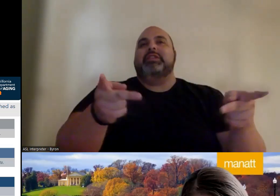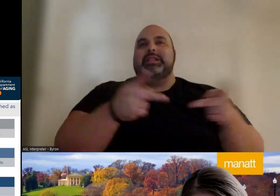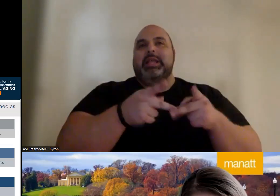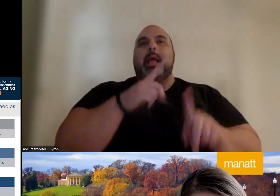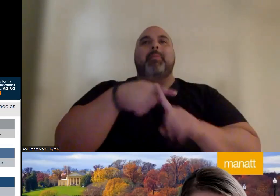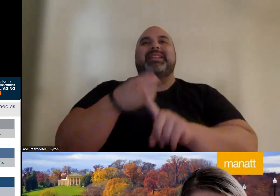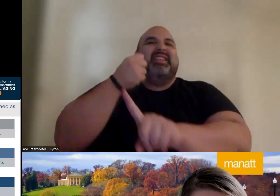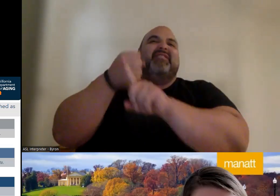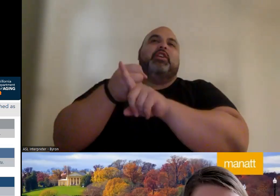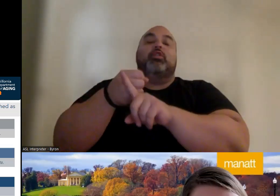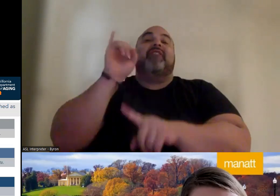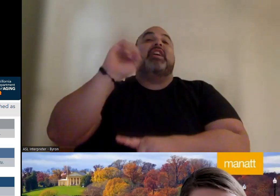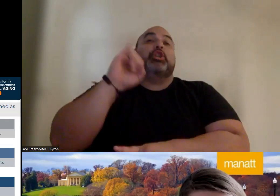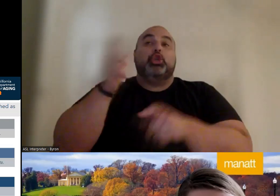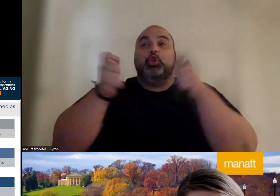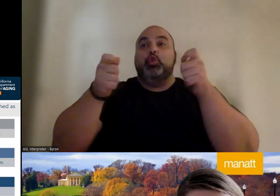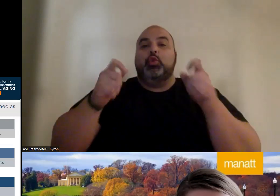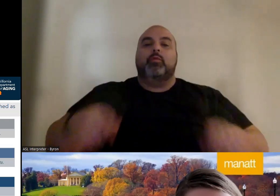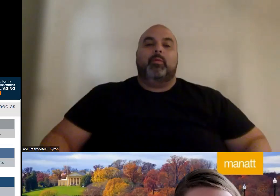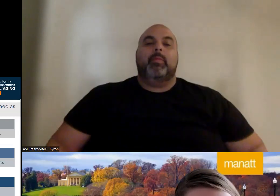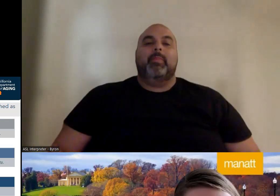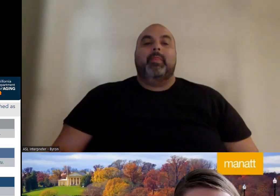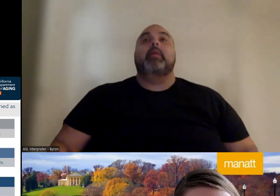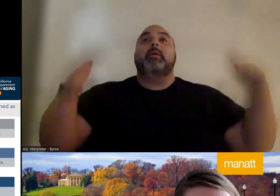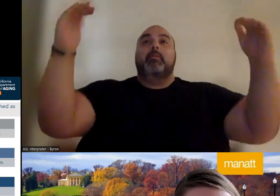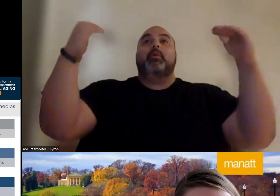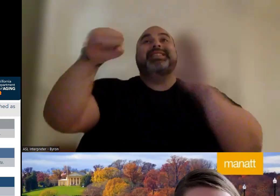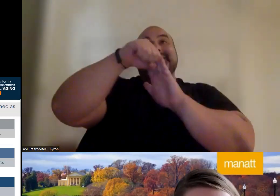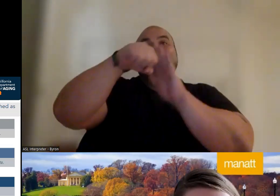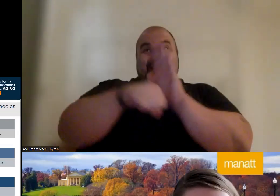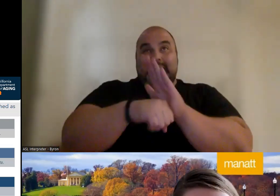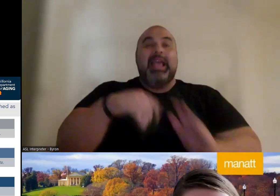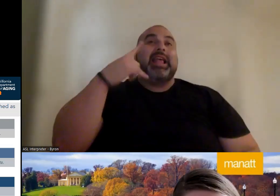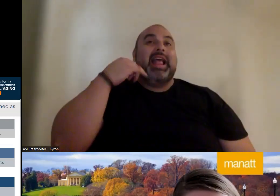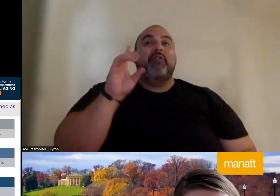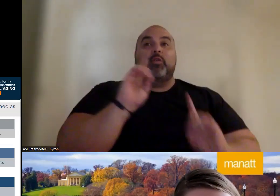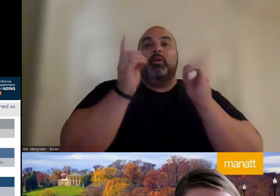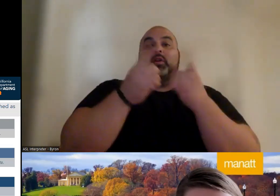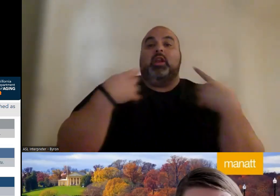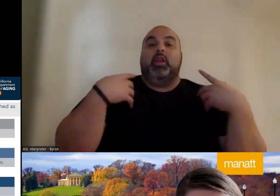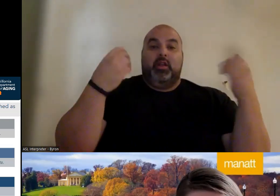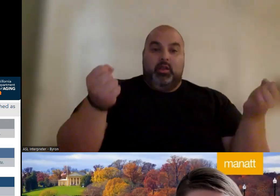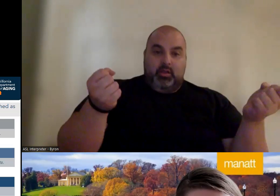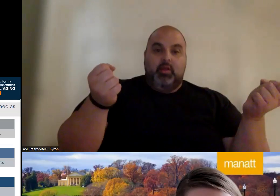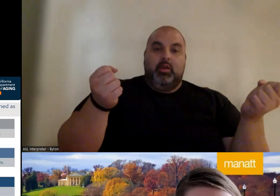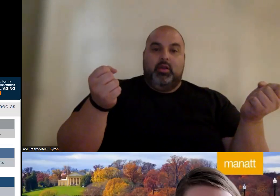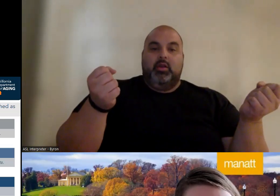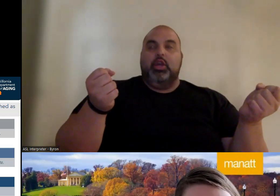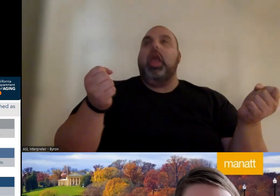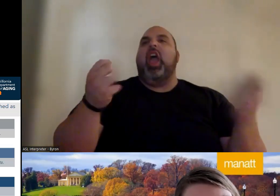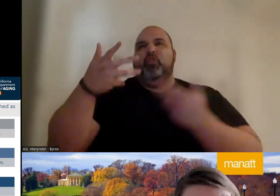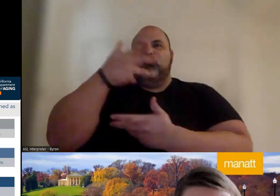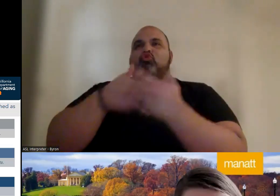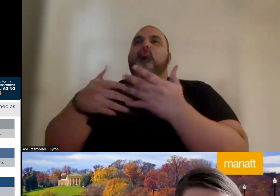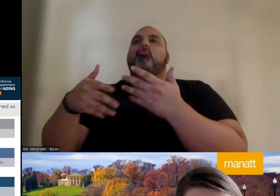control measures. At the state level, the California Department of Health and California Department of Social Services